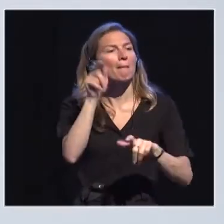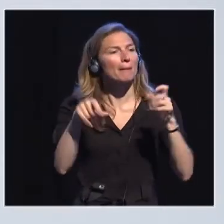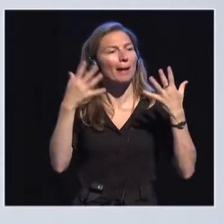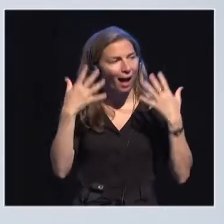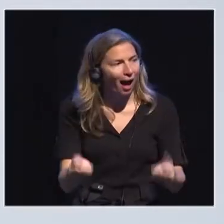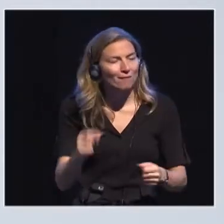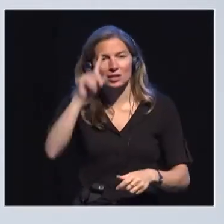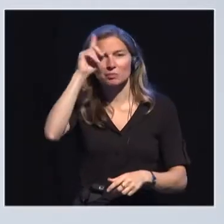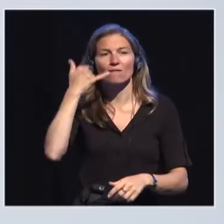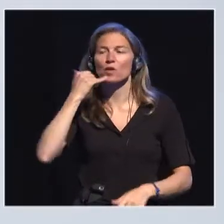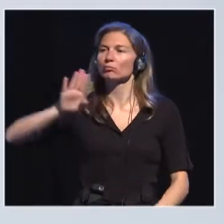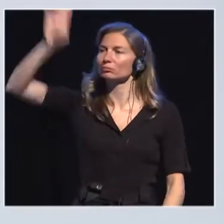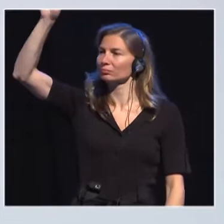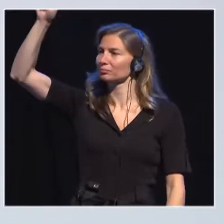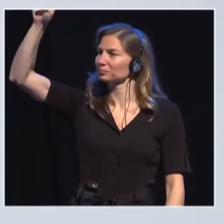smartphone in this room?